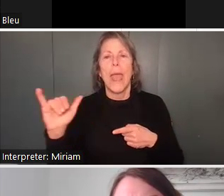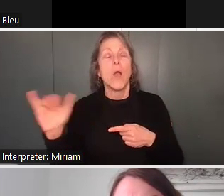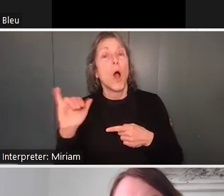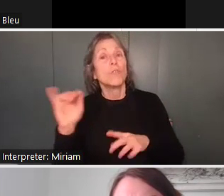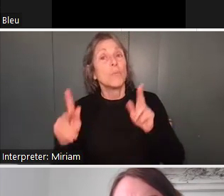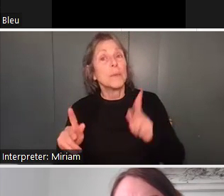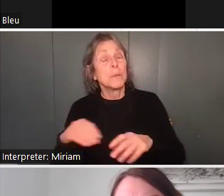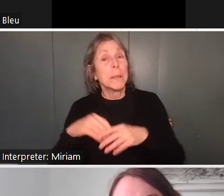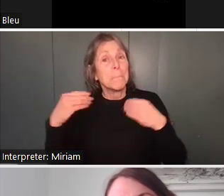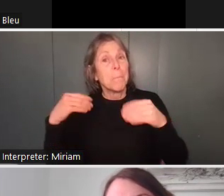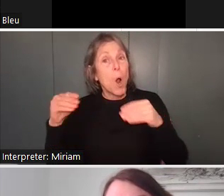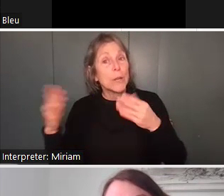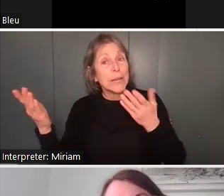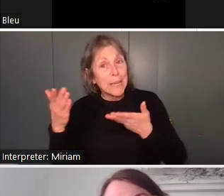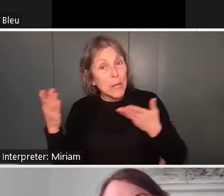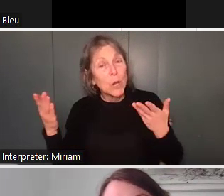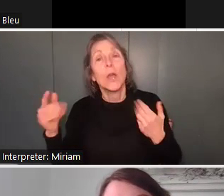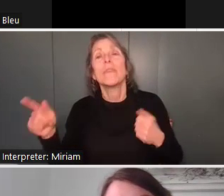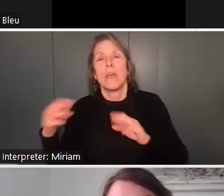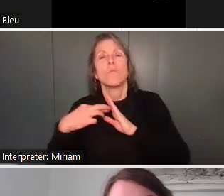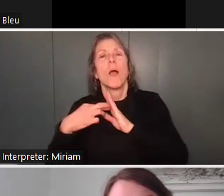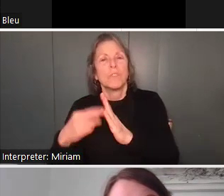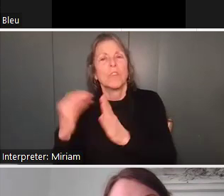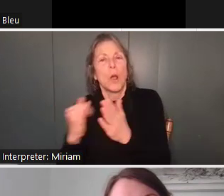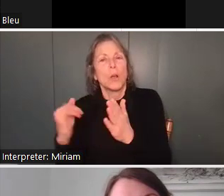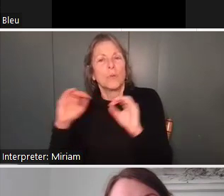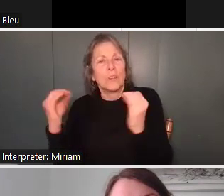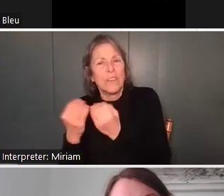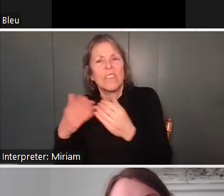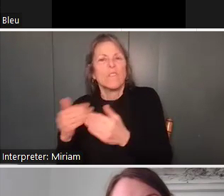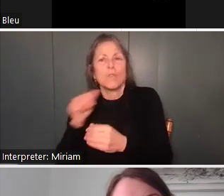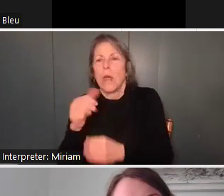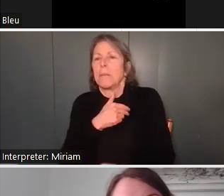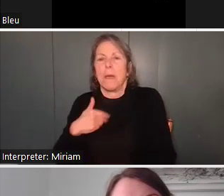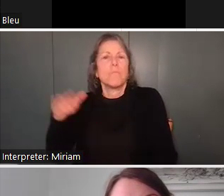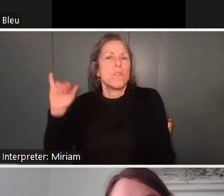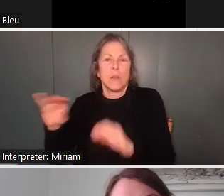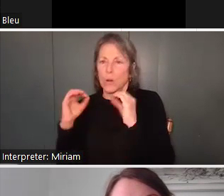city who often represent arts organizations, even though they're not a part of that org.